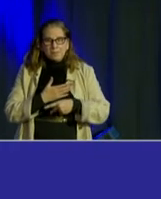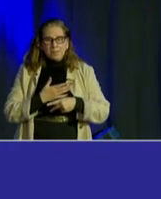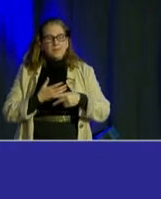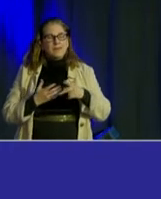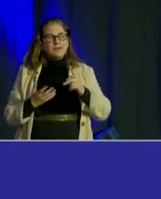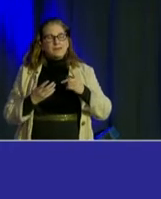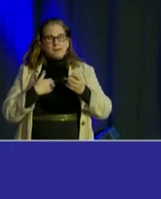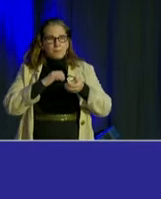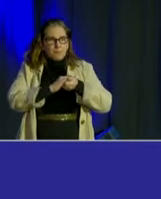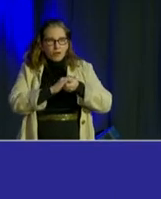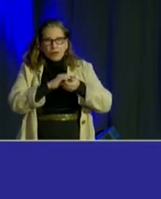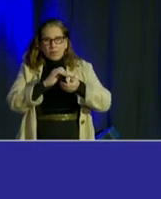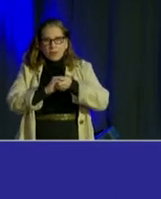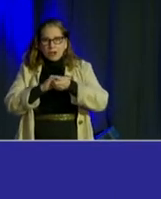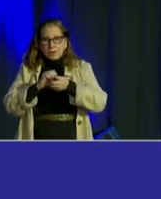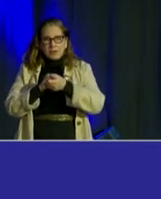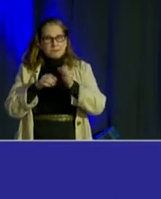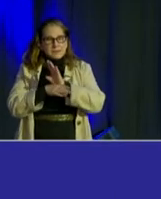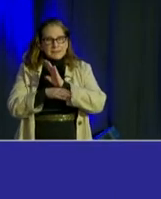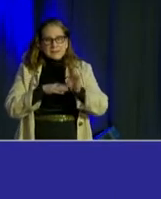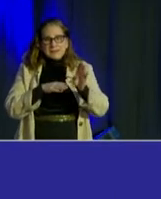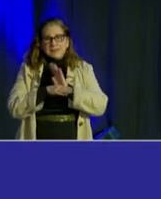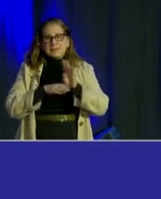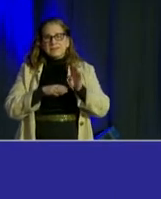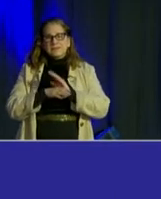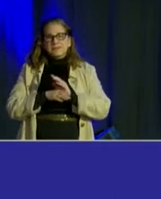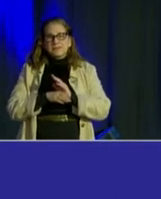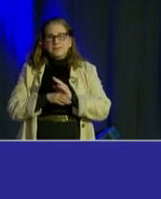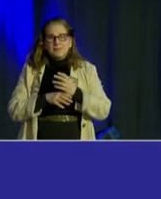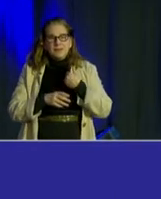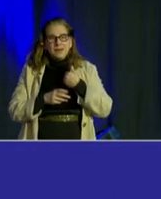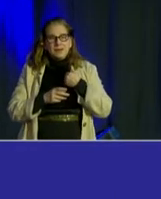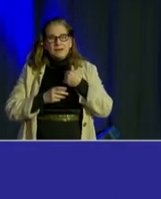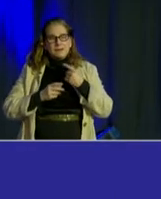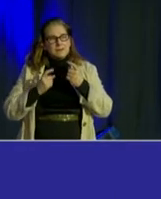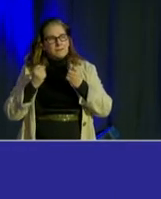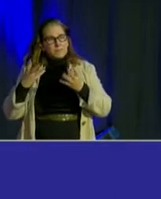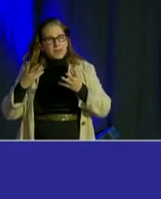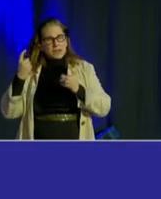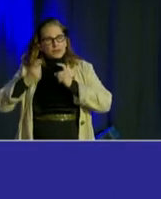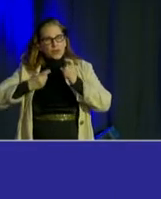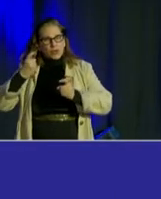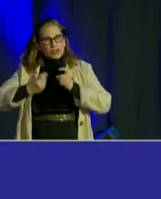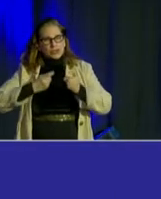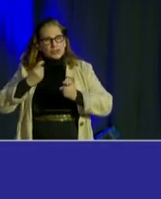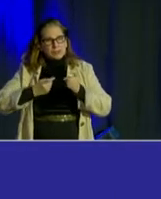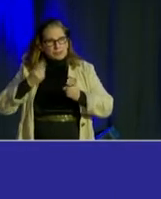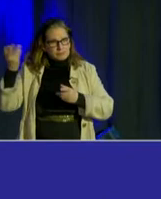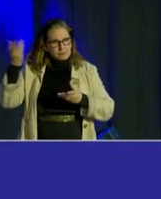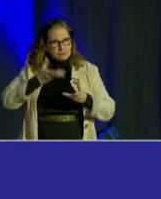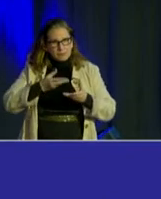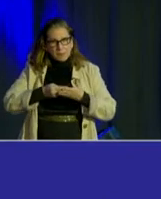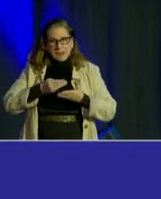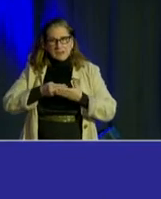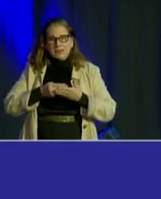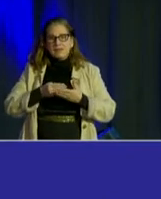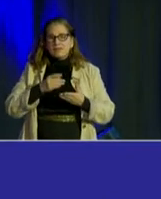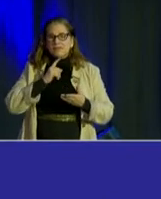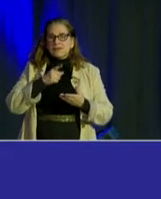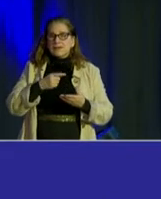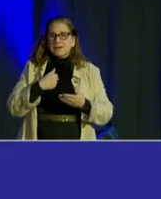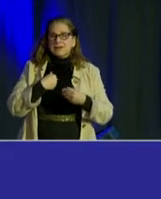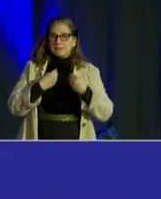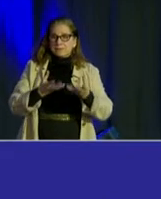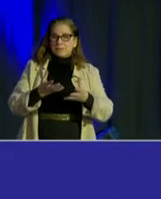philanthropies. Of course, great childhoods also mean having caregivers and parents